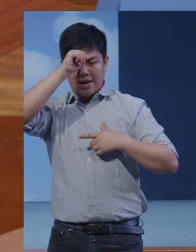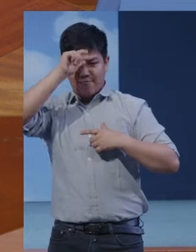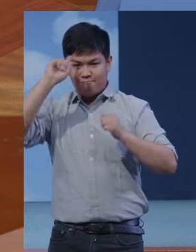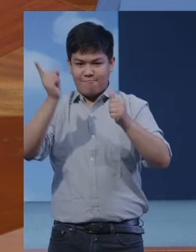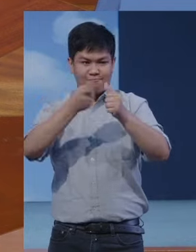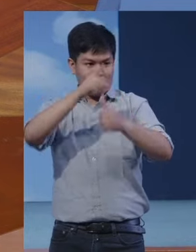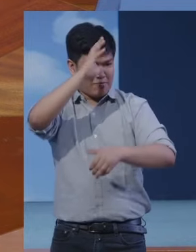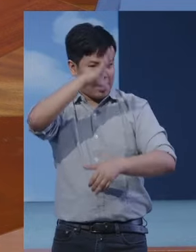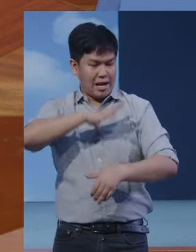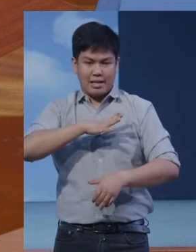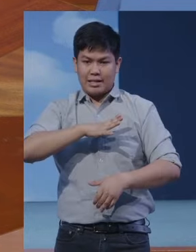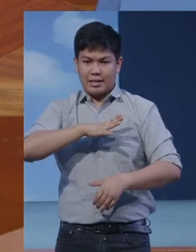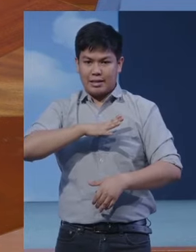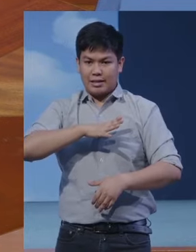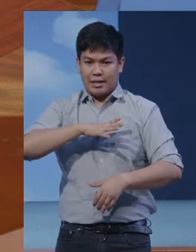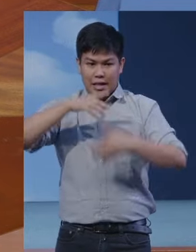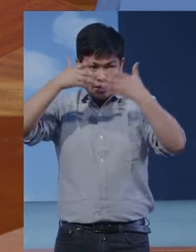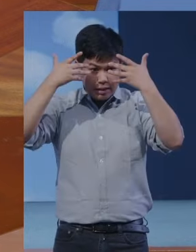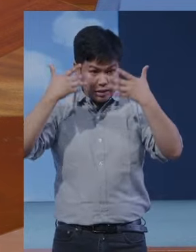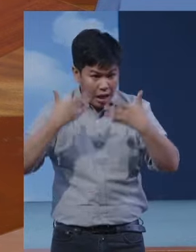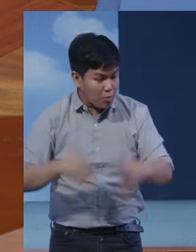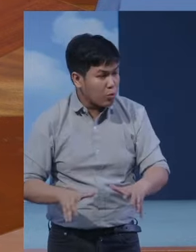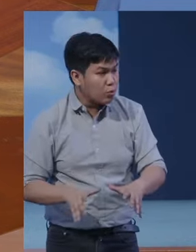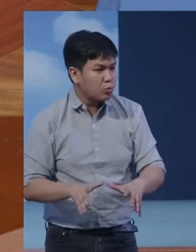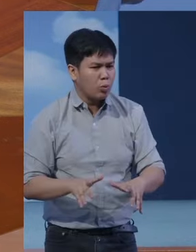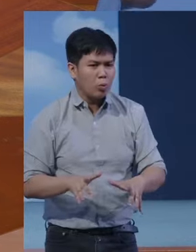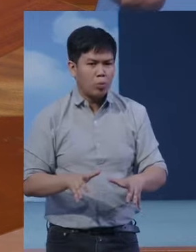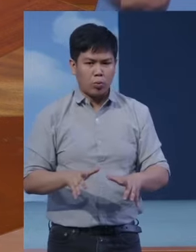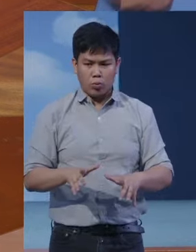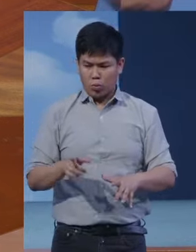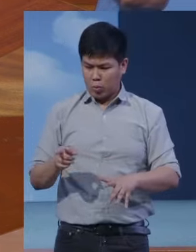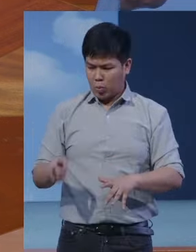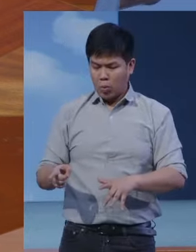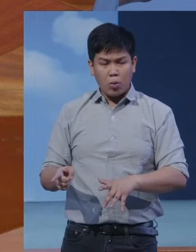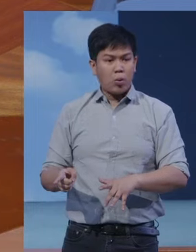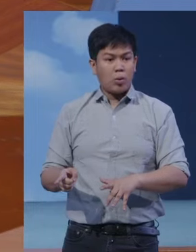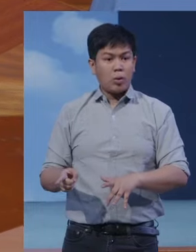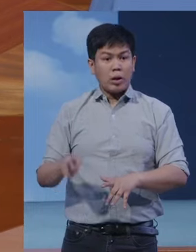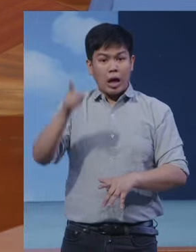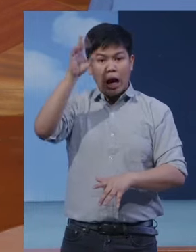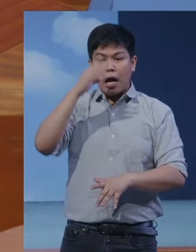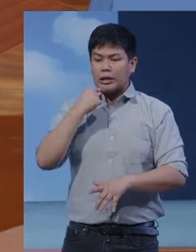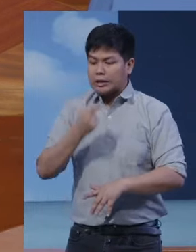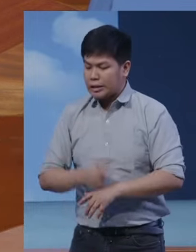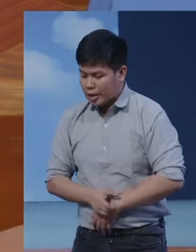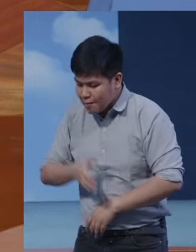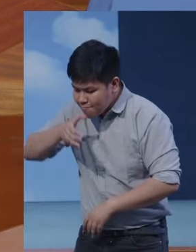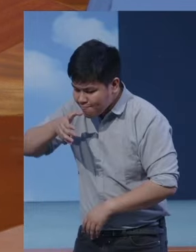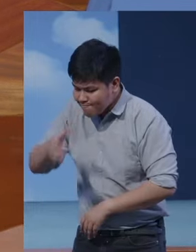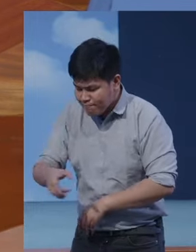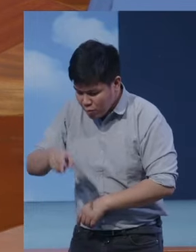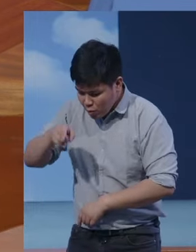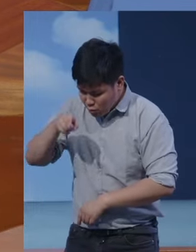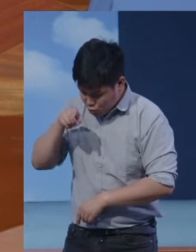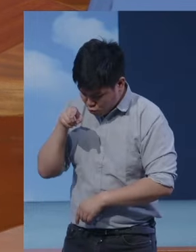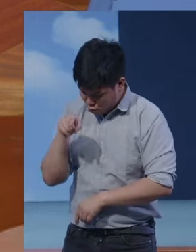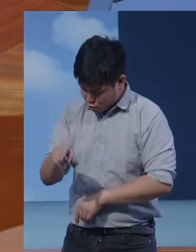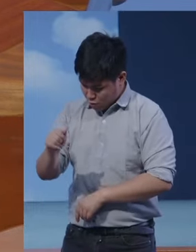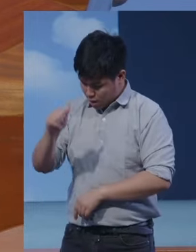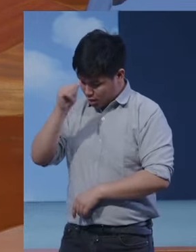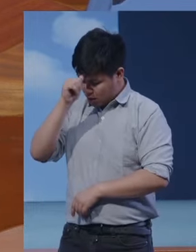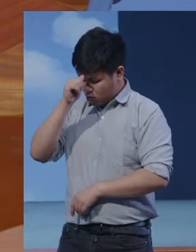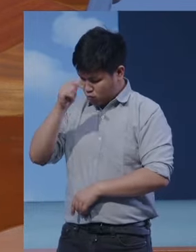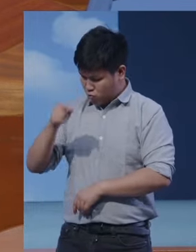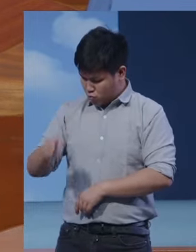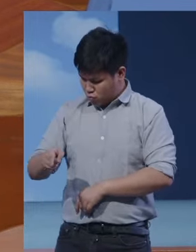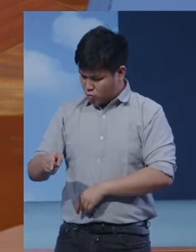Creature tapos binigyan niya ng una niyang kautusan sa verse 16 and the Lord God commanded man saying